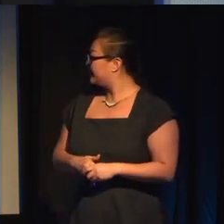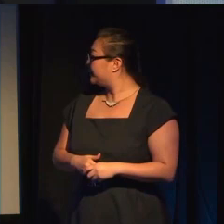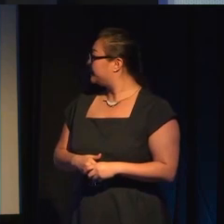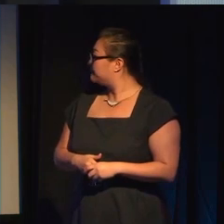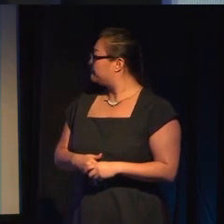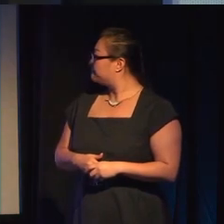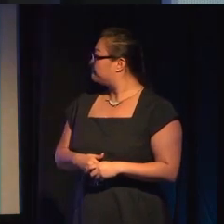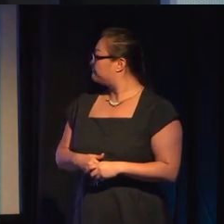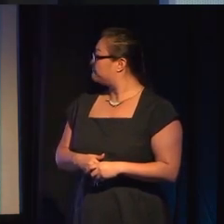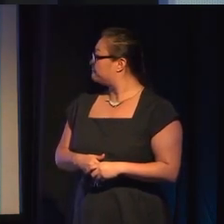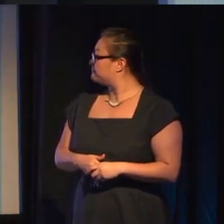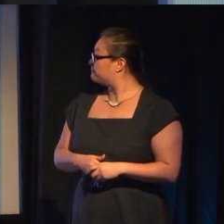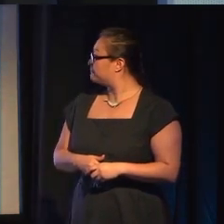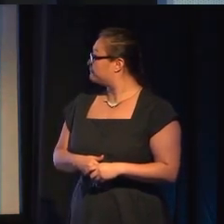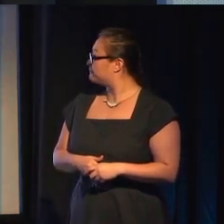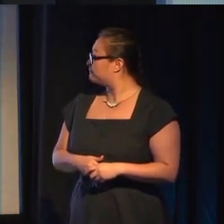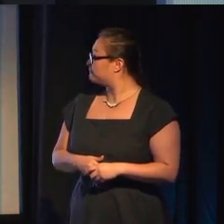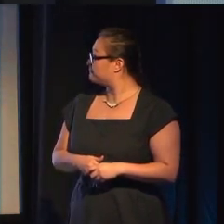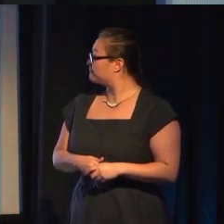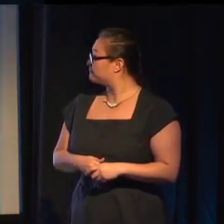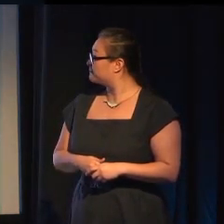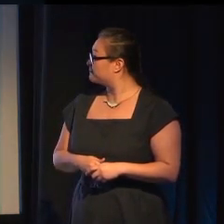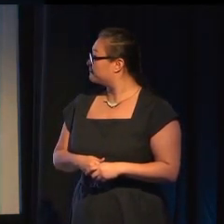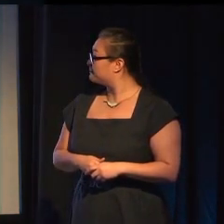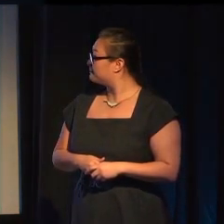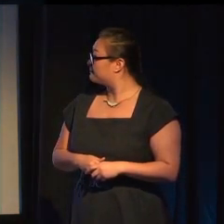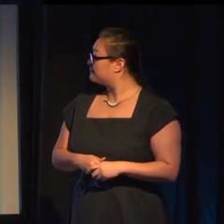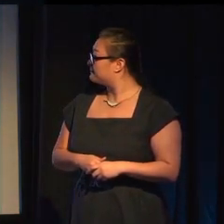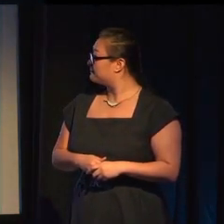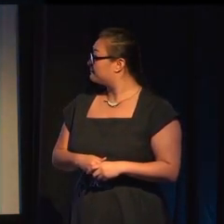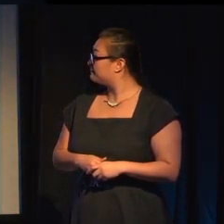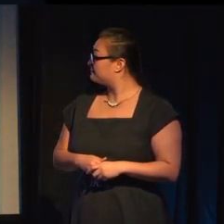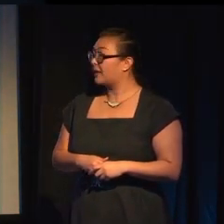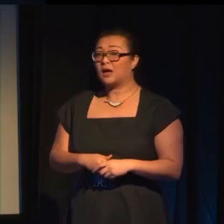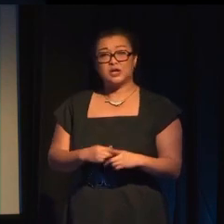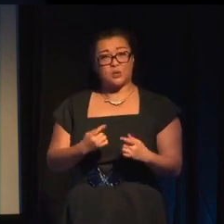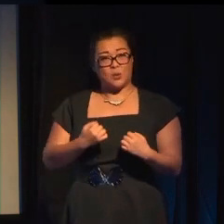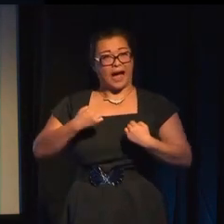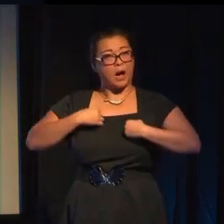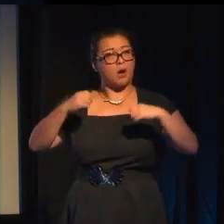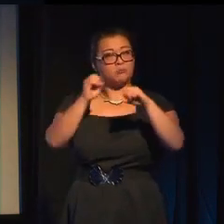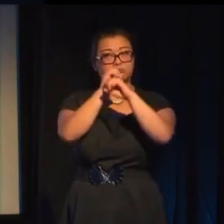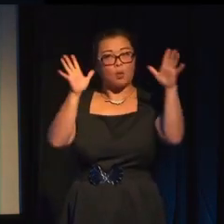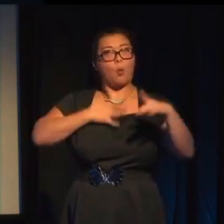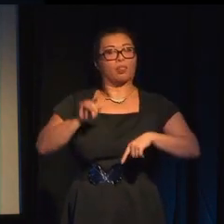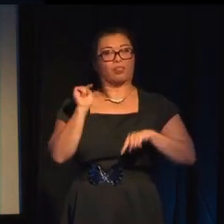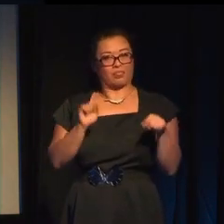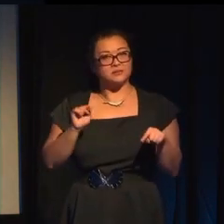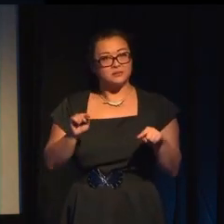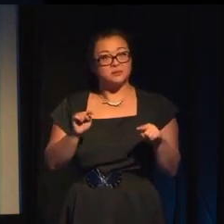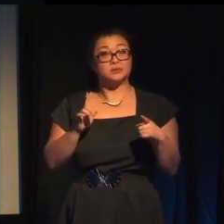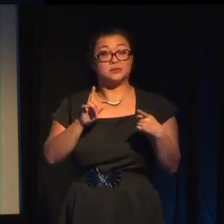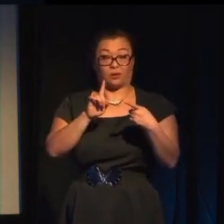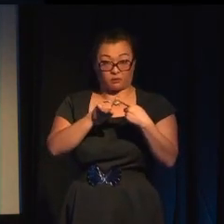And that's why, that was very much our vision, so that one, we could have backgrounds that were easy